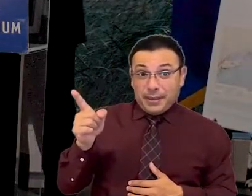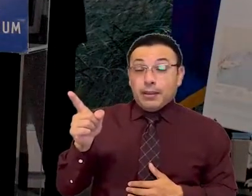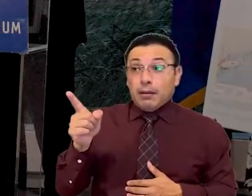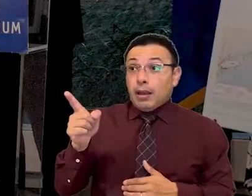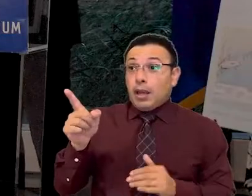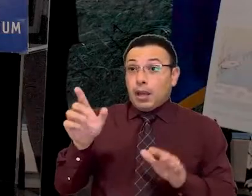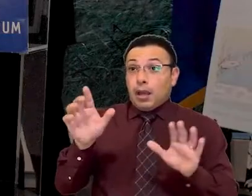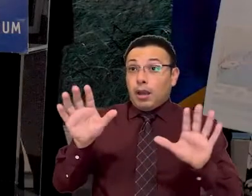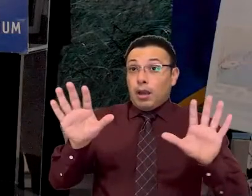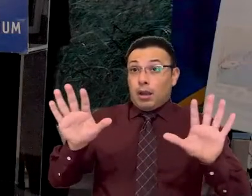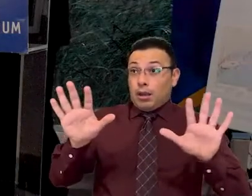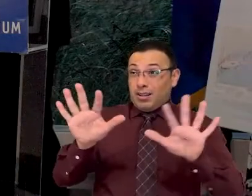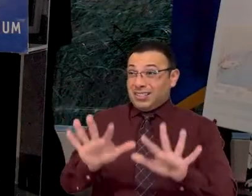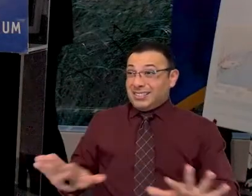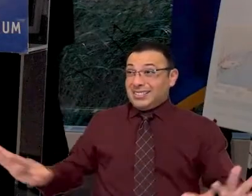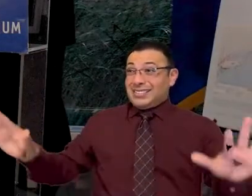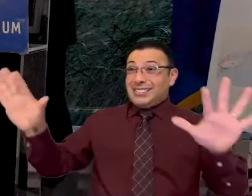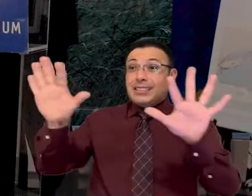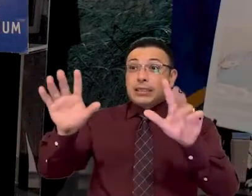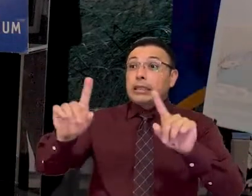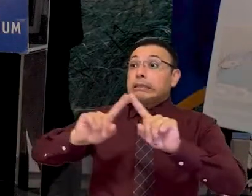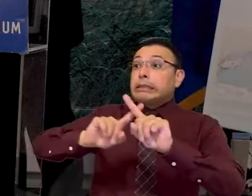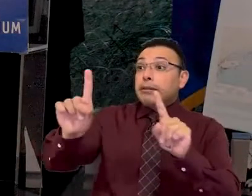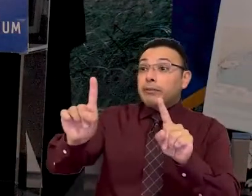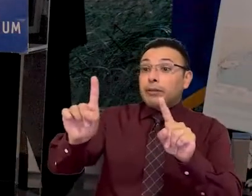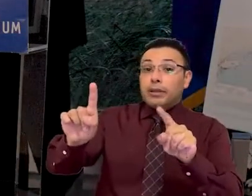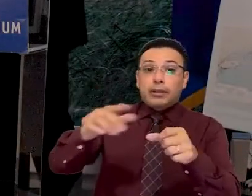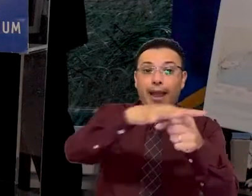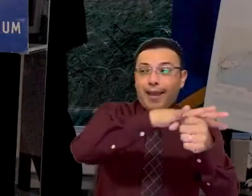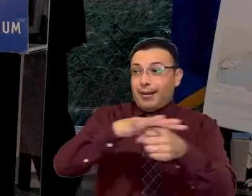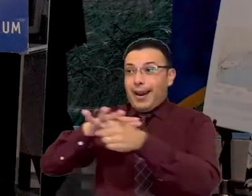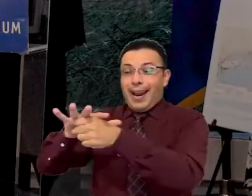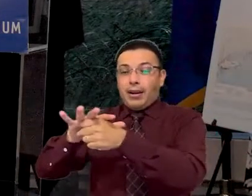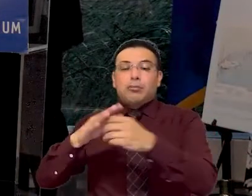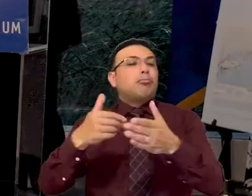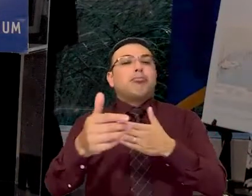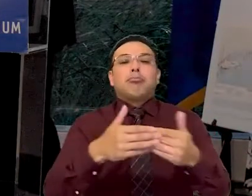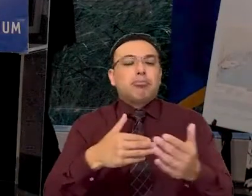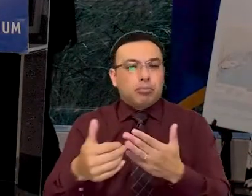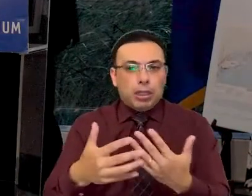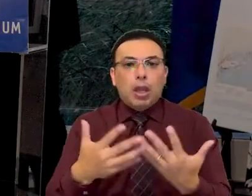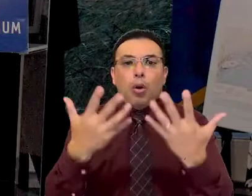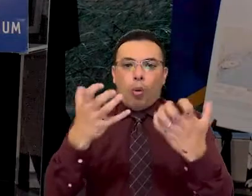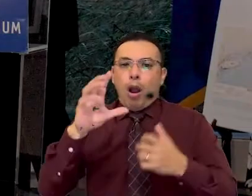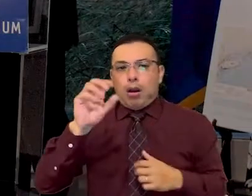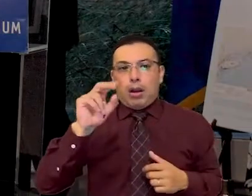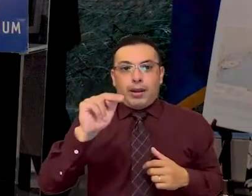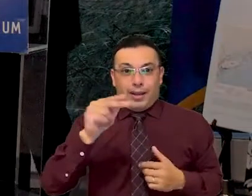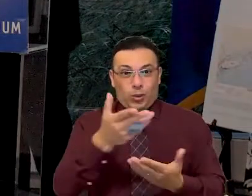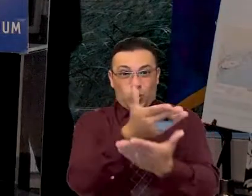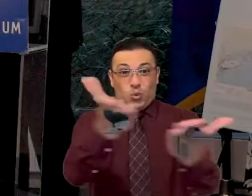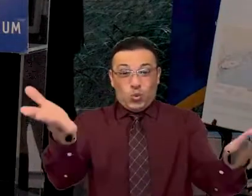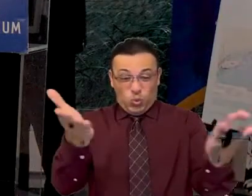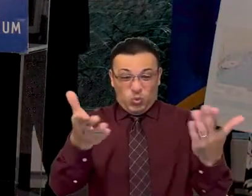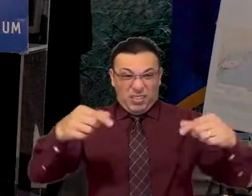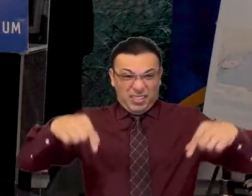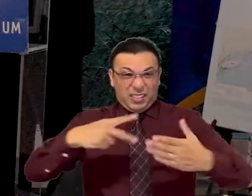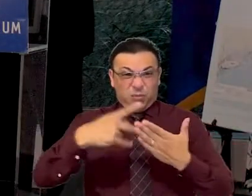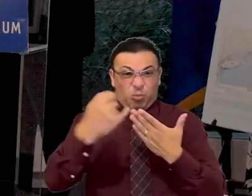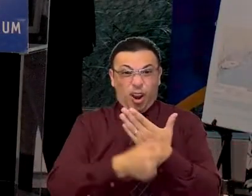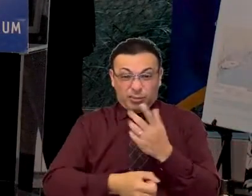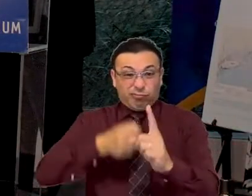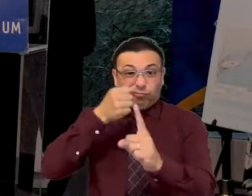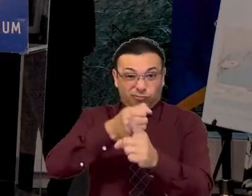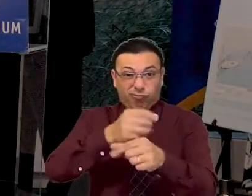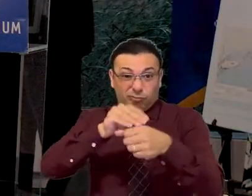as open and transparent and collaborative with Connecticut stakeholders about this cable route.